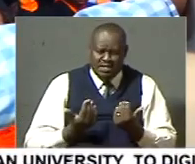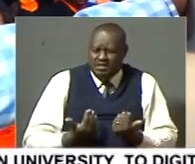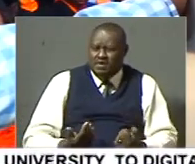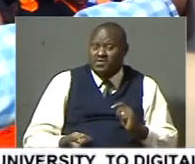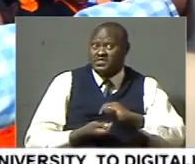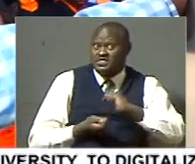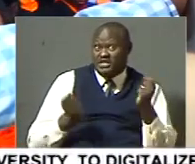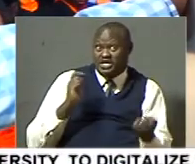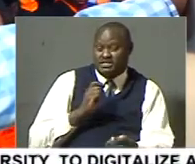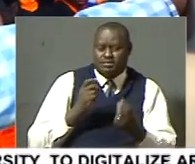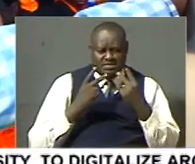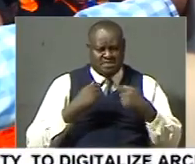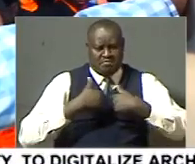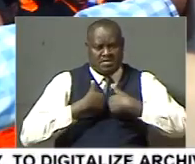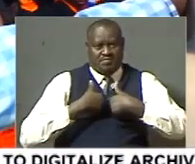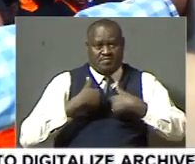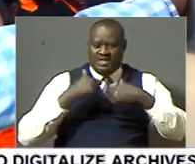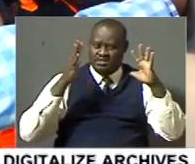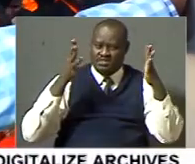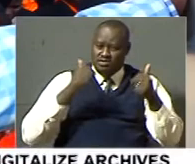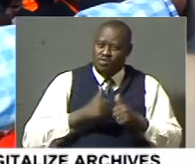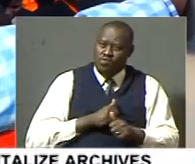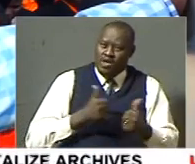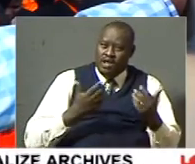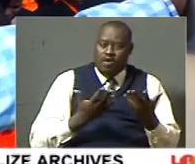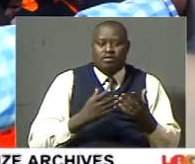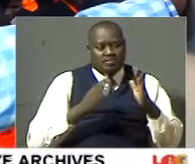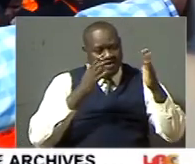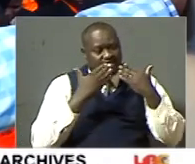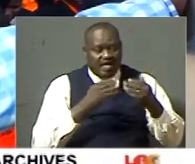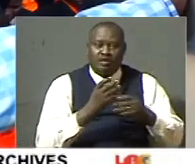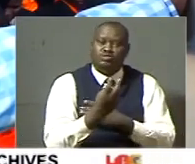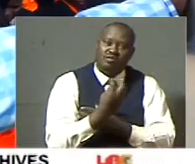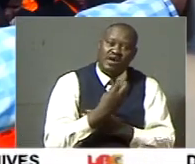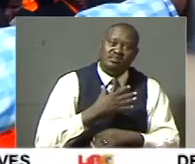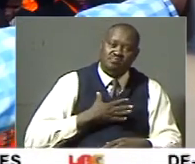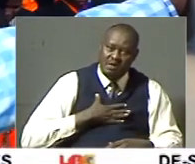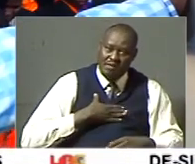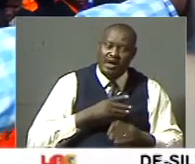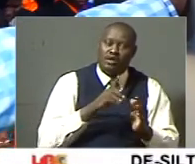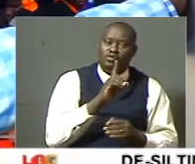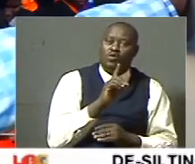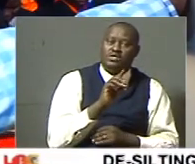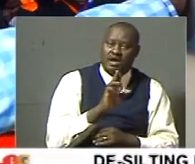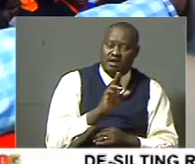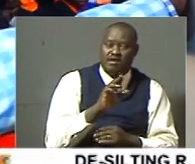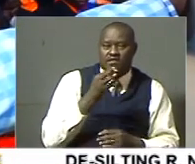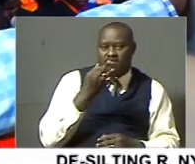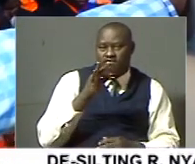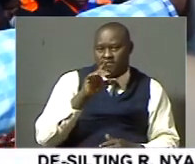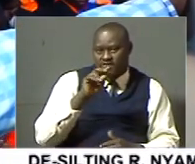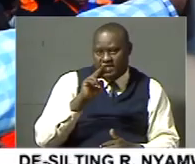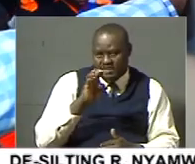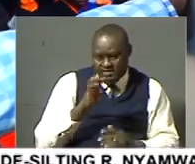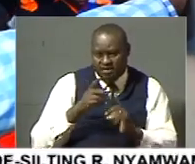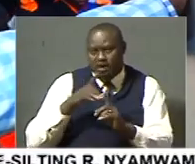the secret behind my success, supportive supervisors by the names of Dr. Florence Chaze and Dr. Paul